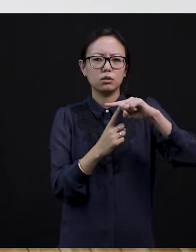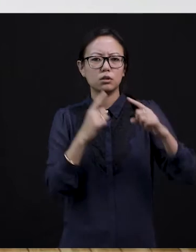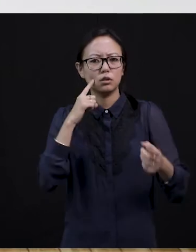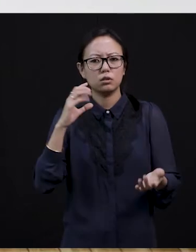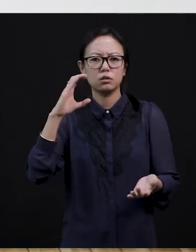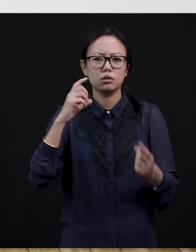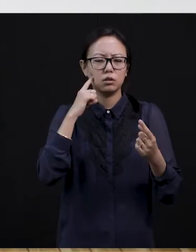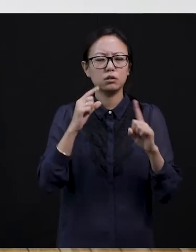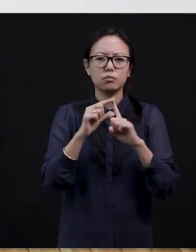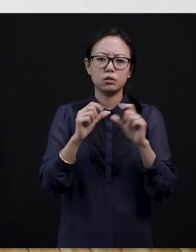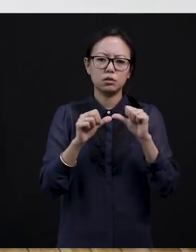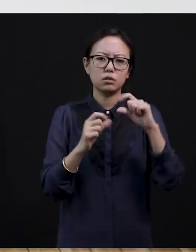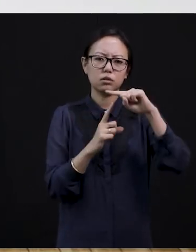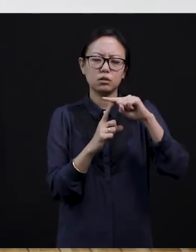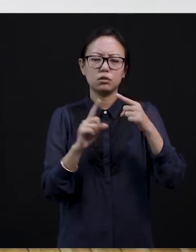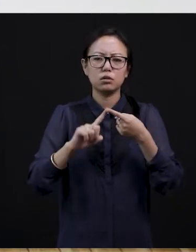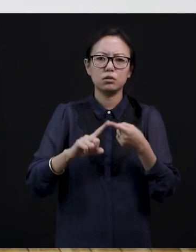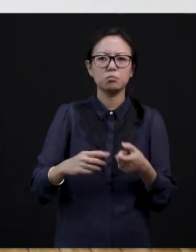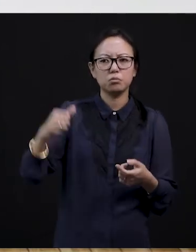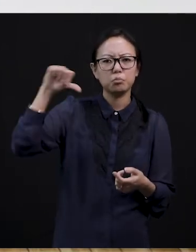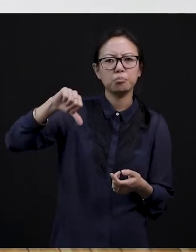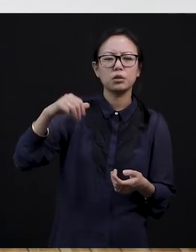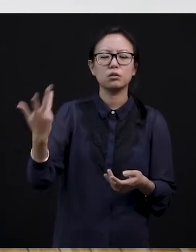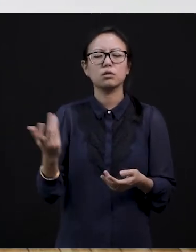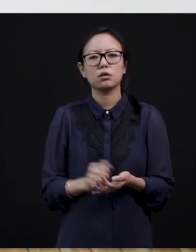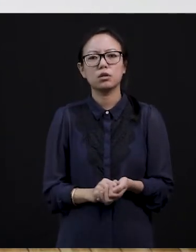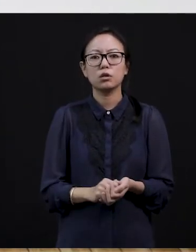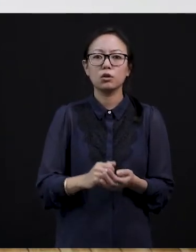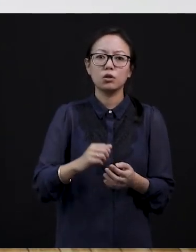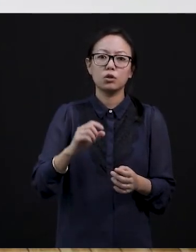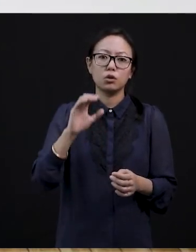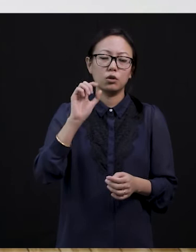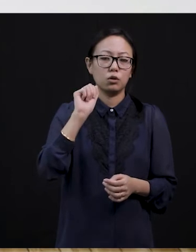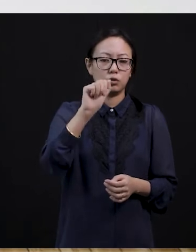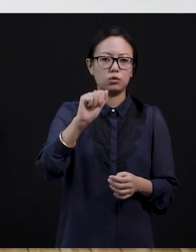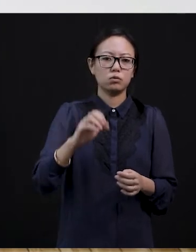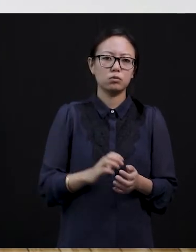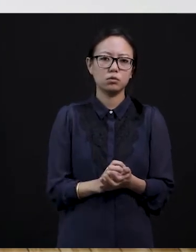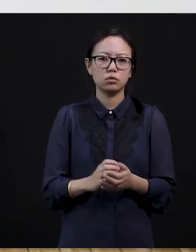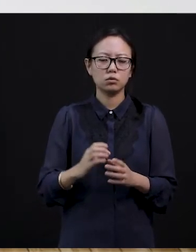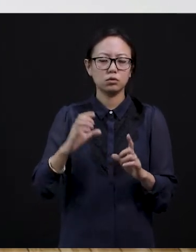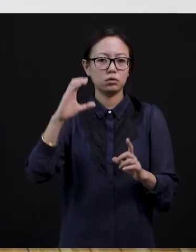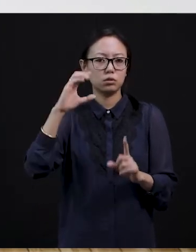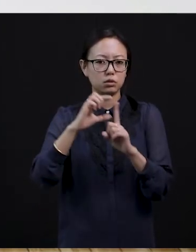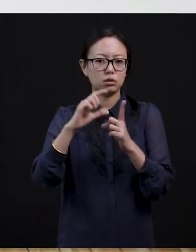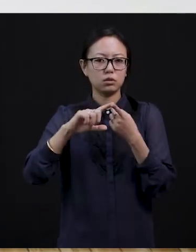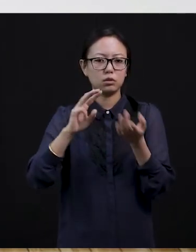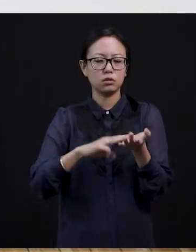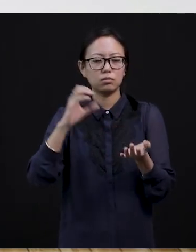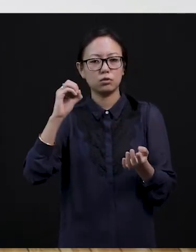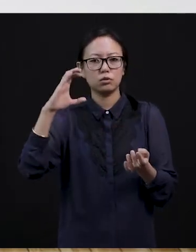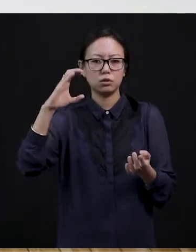be successful in your country. So it is you who makes it successful. In a democratic setup,